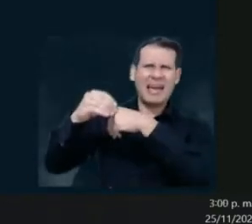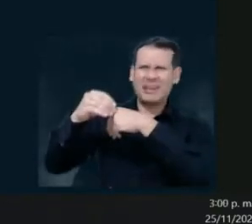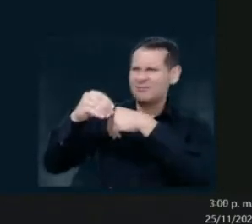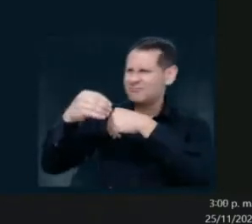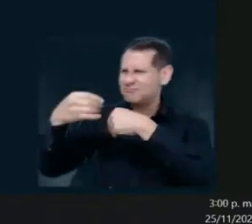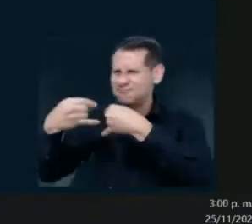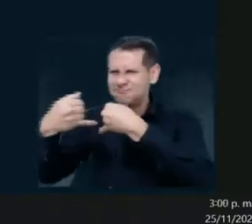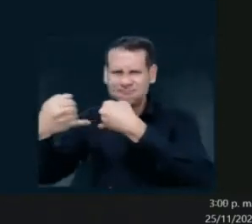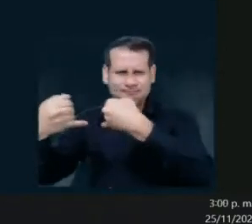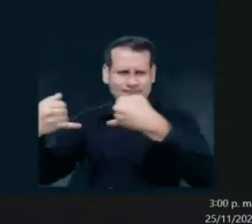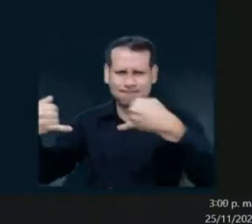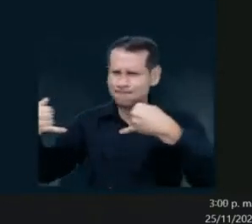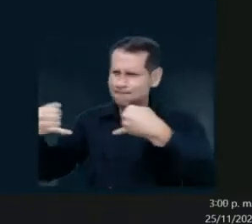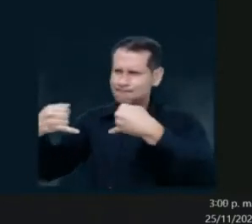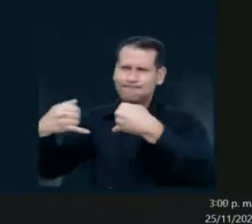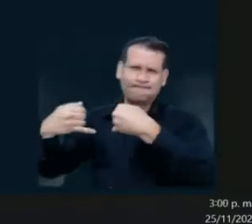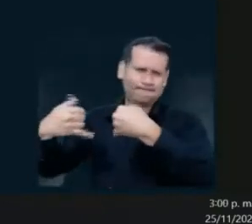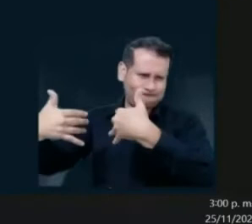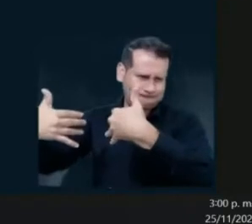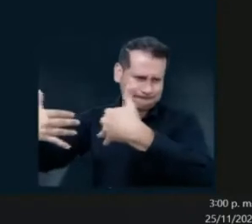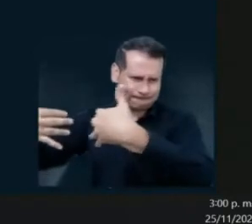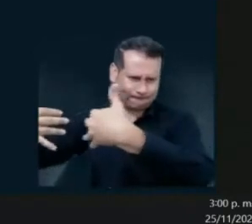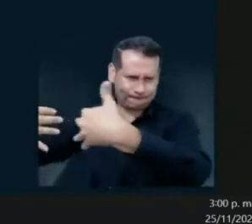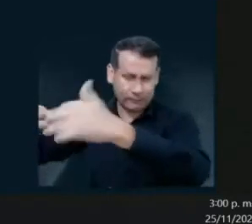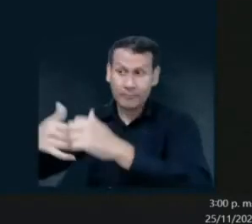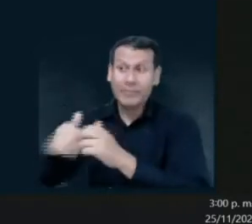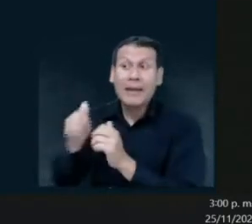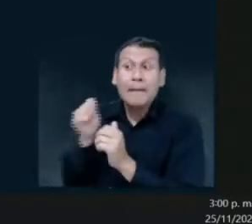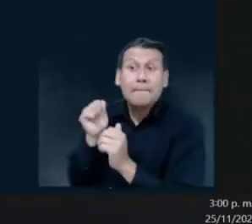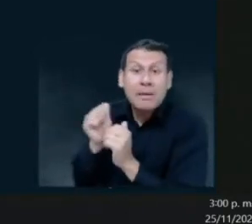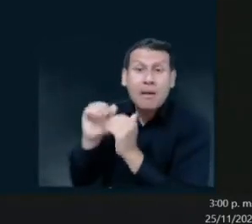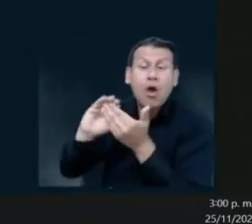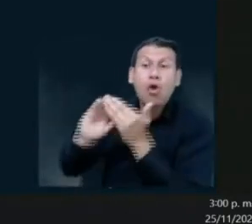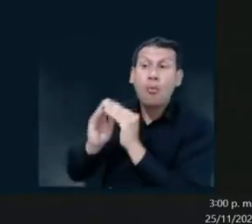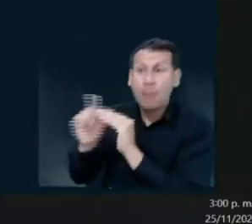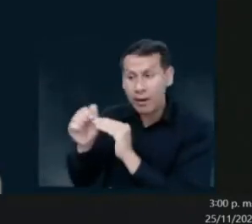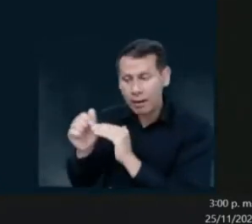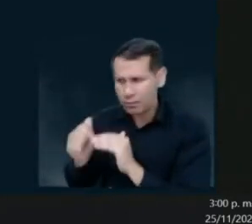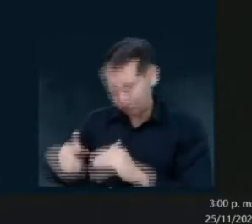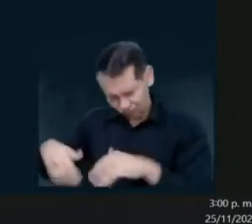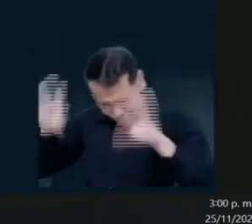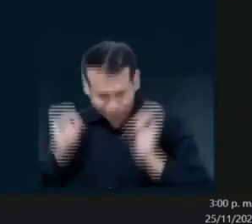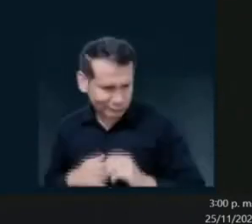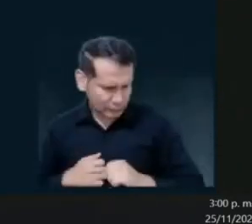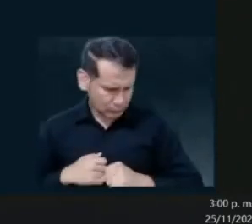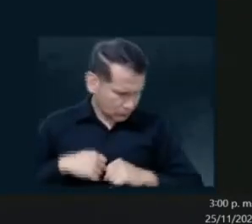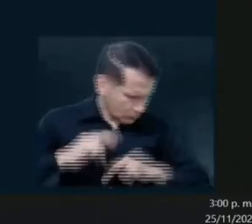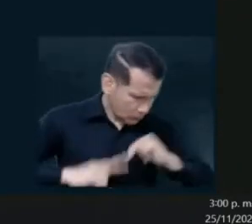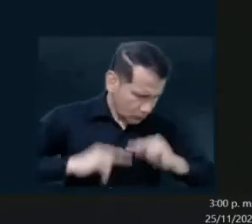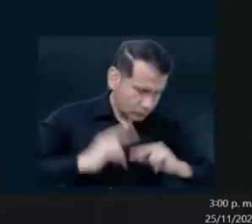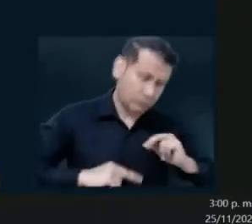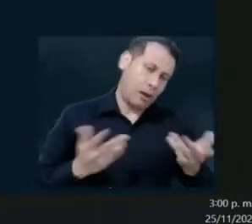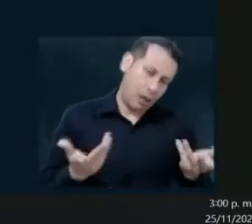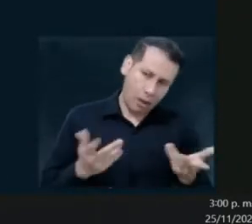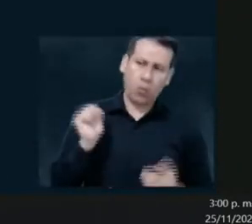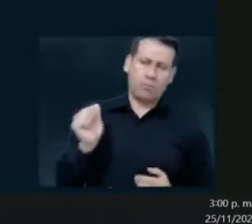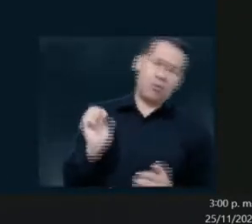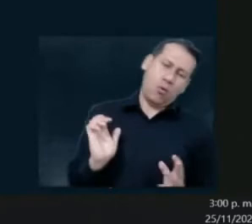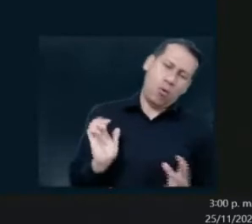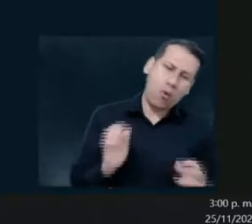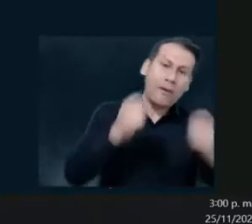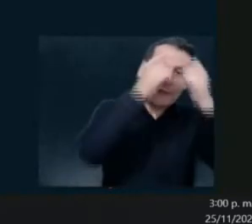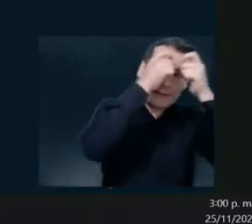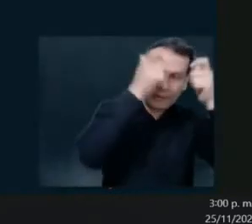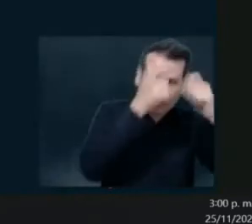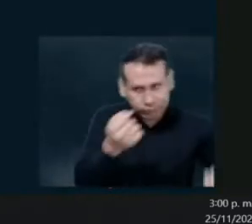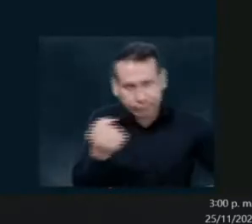for coverage by companies, the very community can actually build their own infrastructures accompanied by with the aid of the